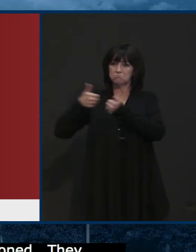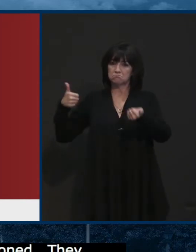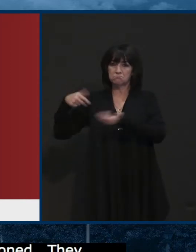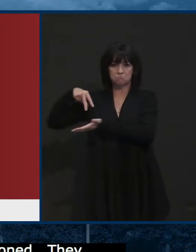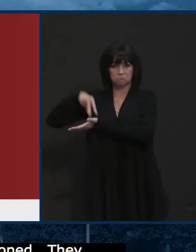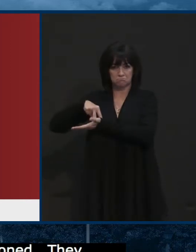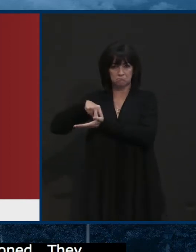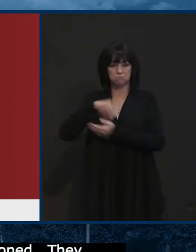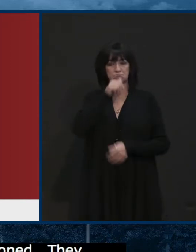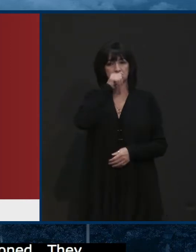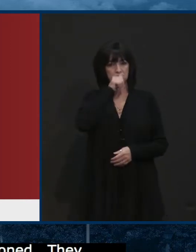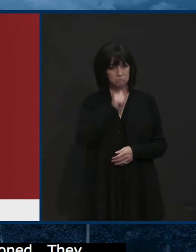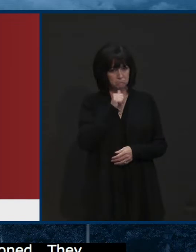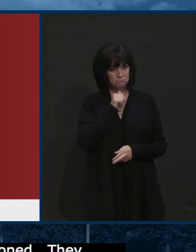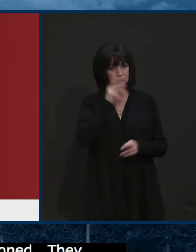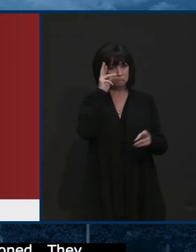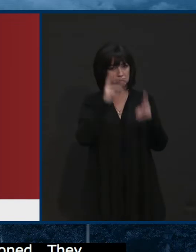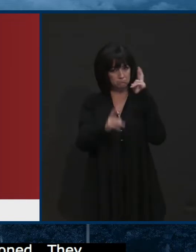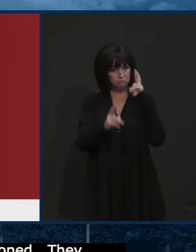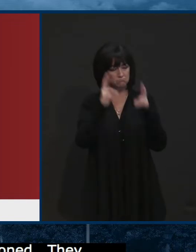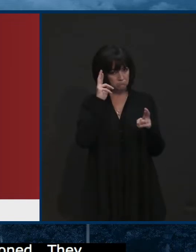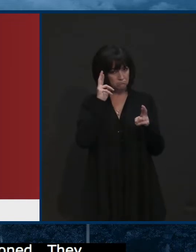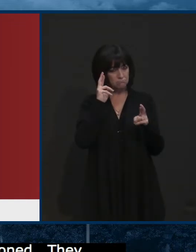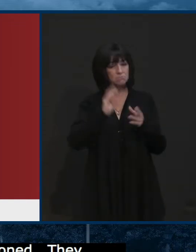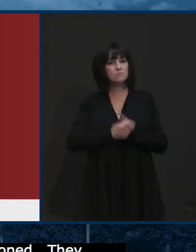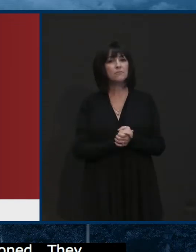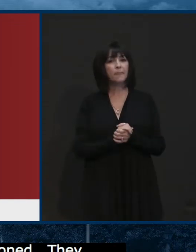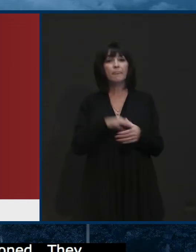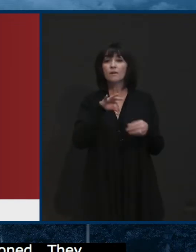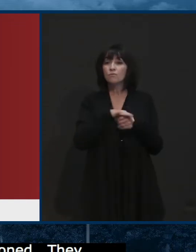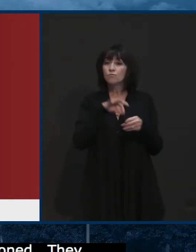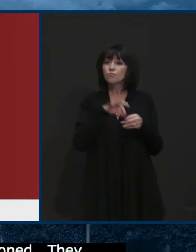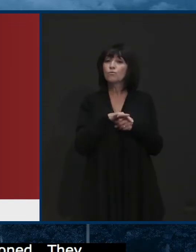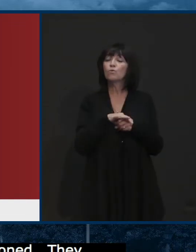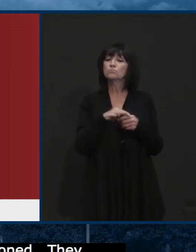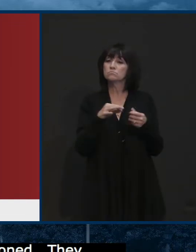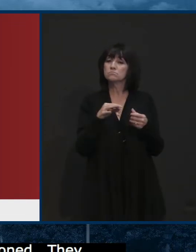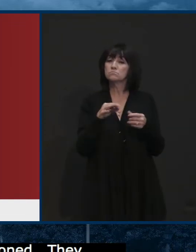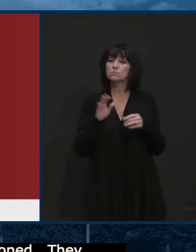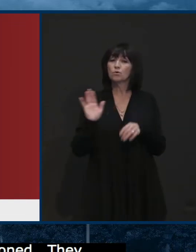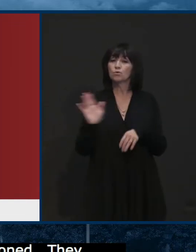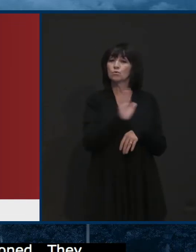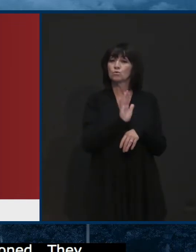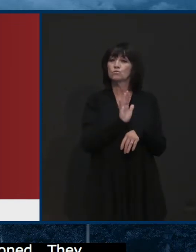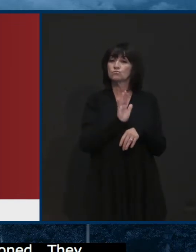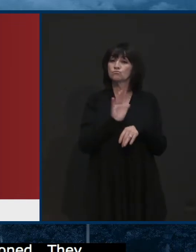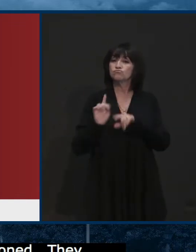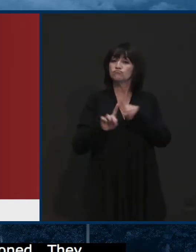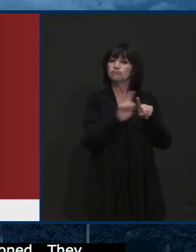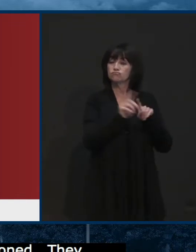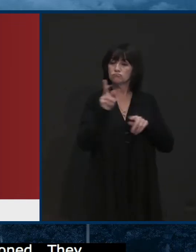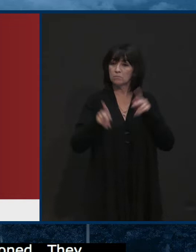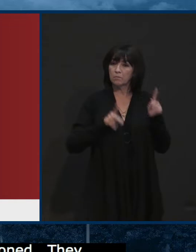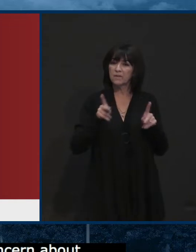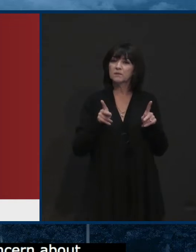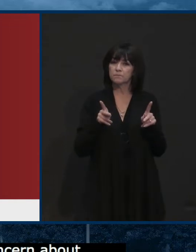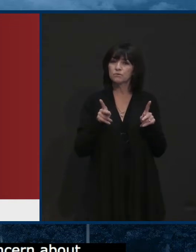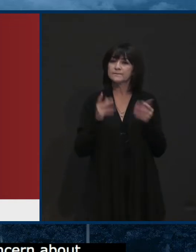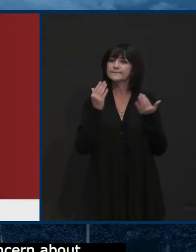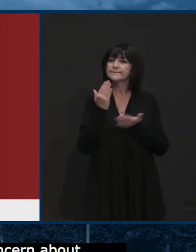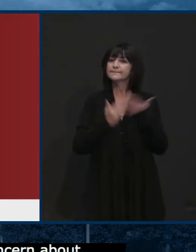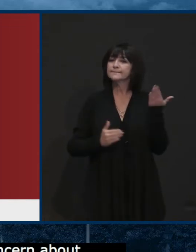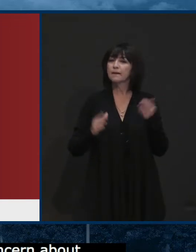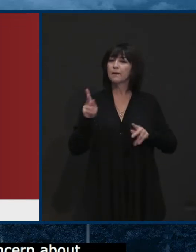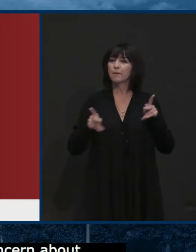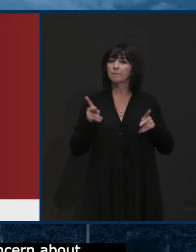notwithstanding the candidates that they were supporting. We had a lot of concern about different incidents that might occur. There may have been something